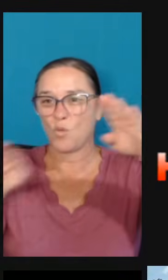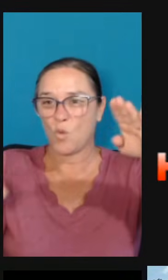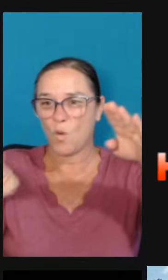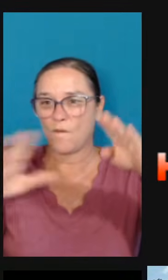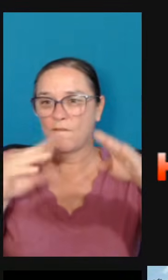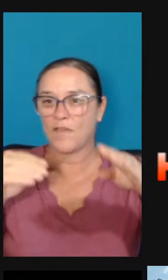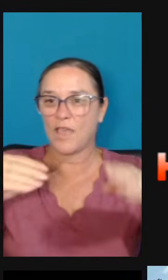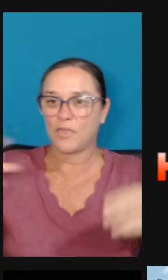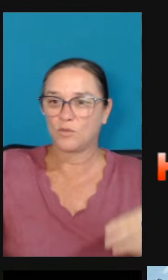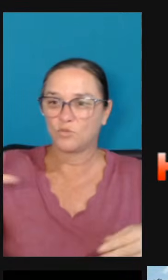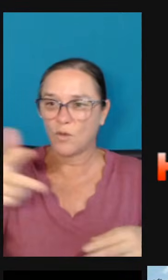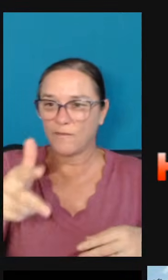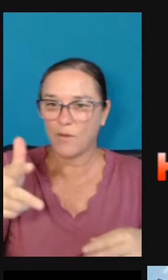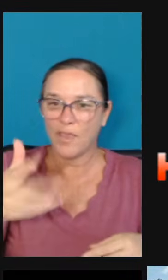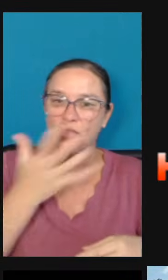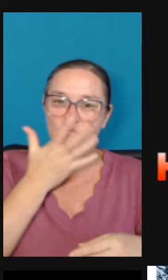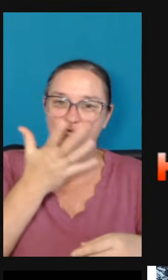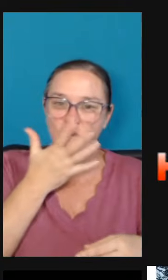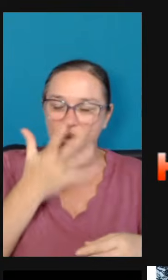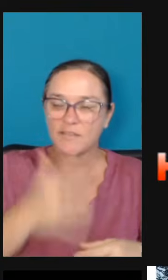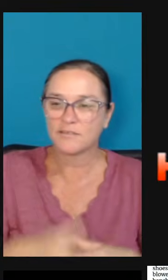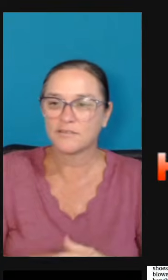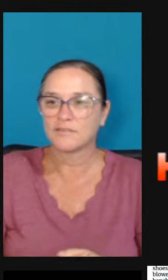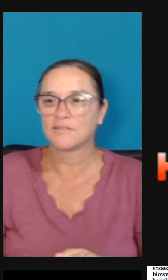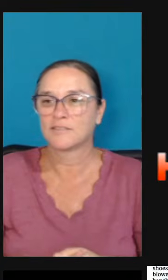driveway and the lawn, all through here.